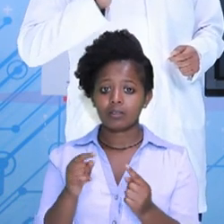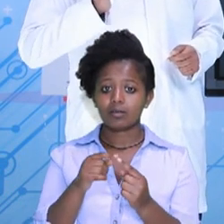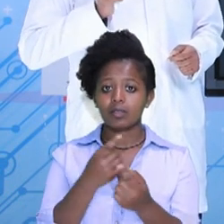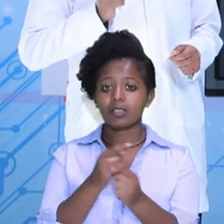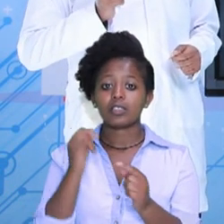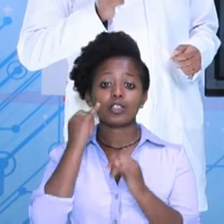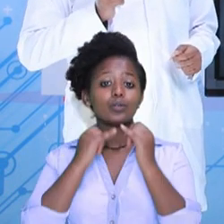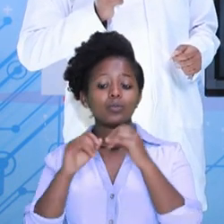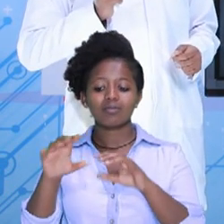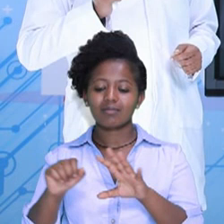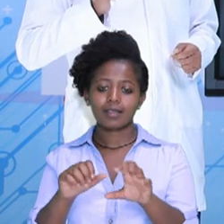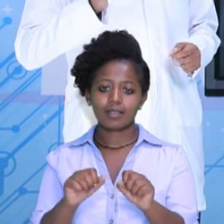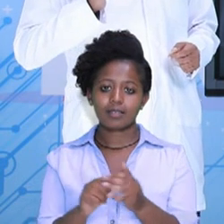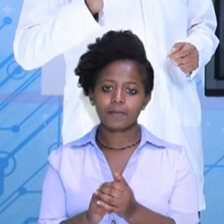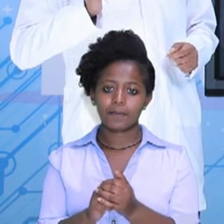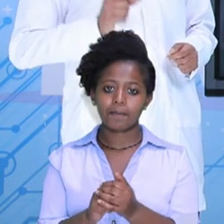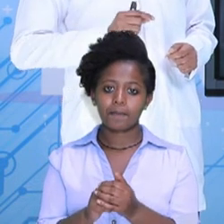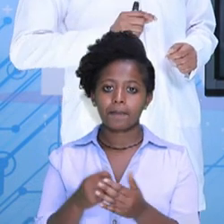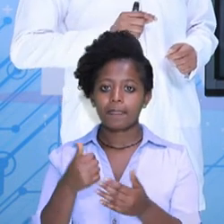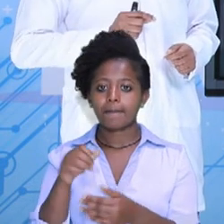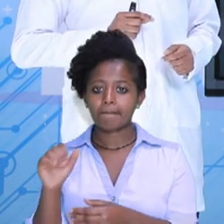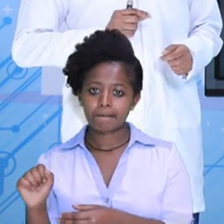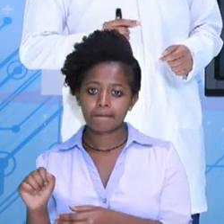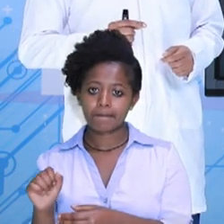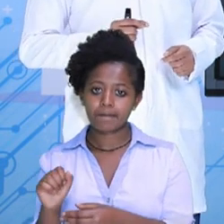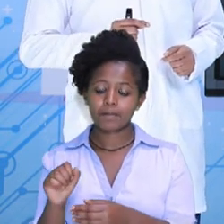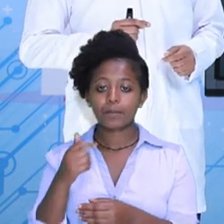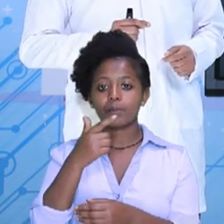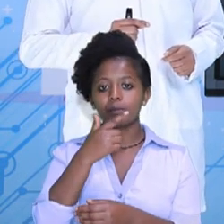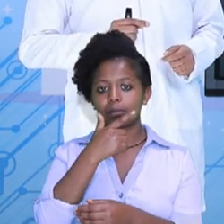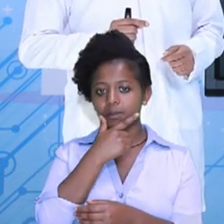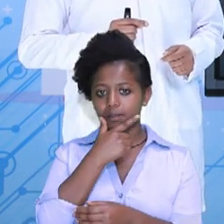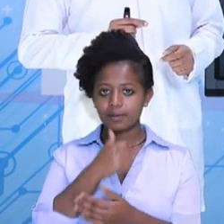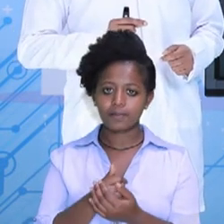the Jew state asked Britain.